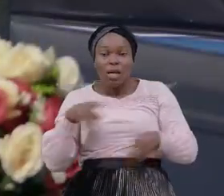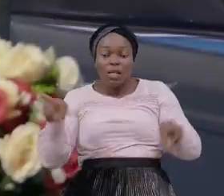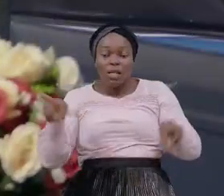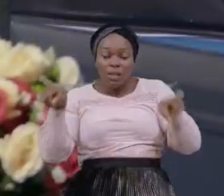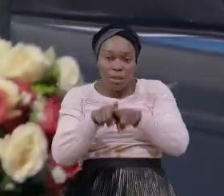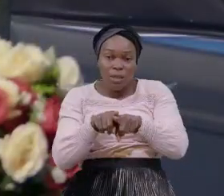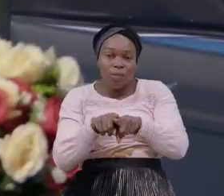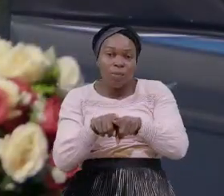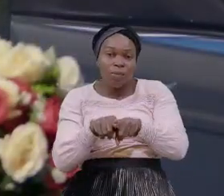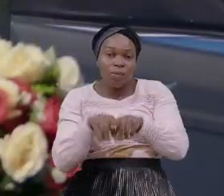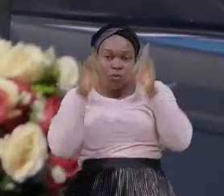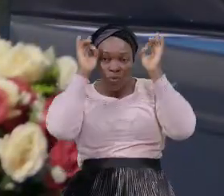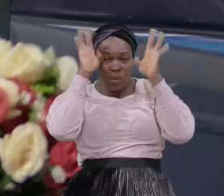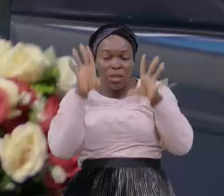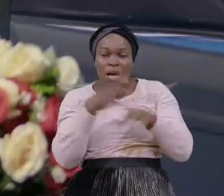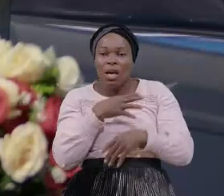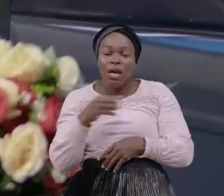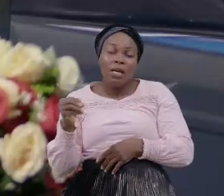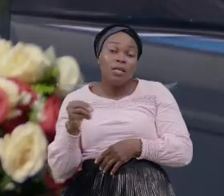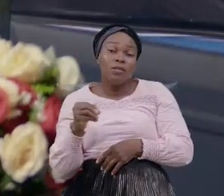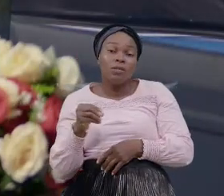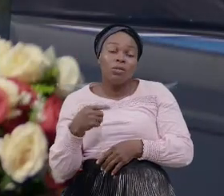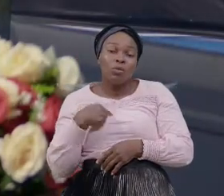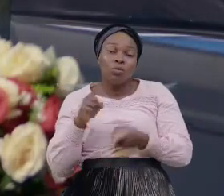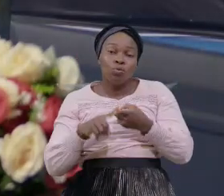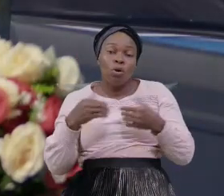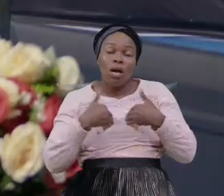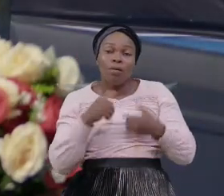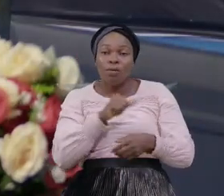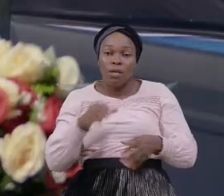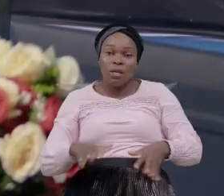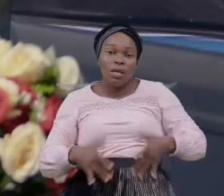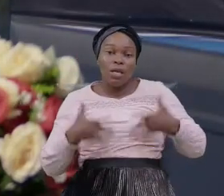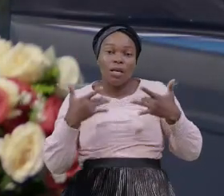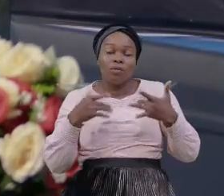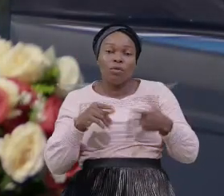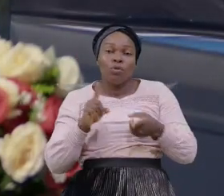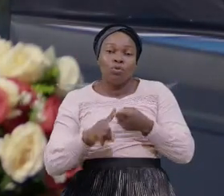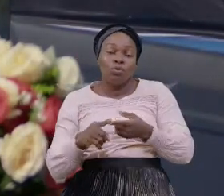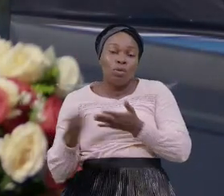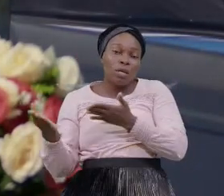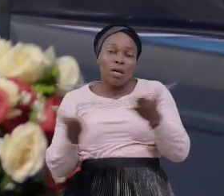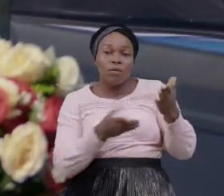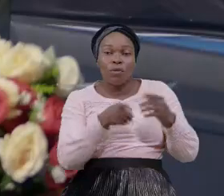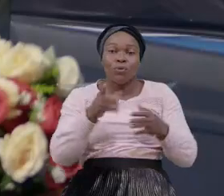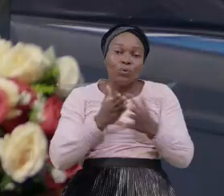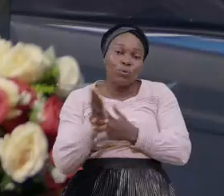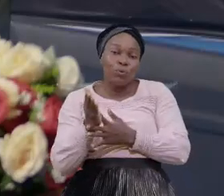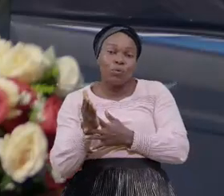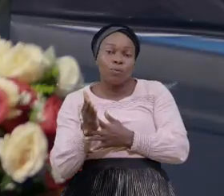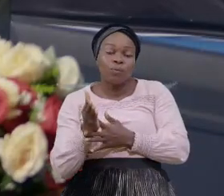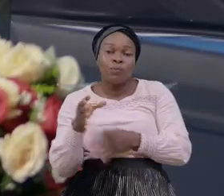And what you have in life will not be able to even carry you through, not to talk of carrying other people through, to be a change